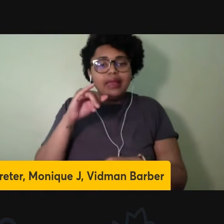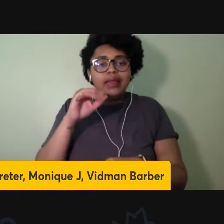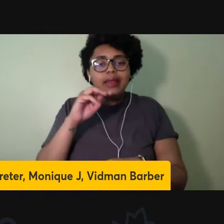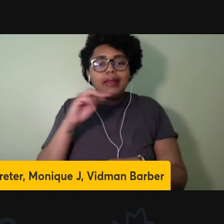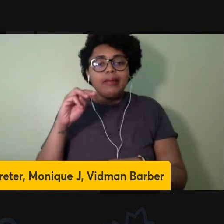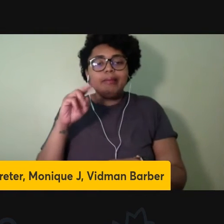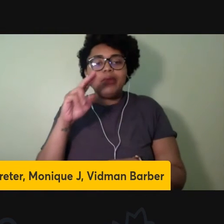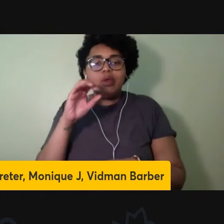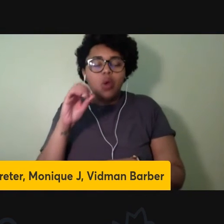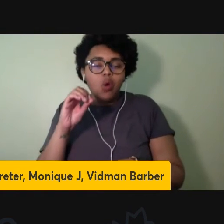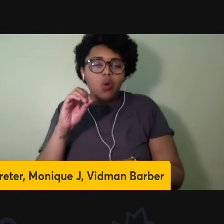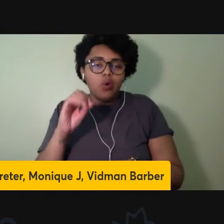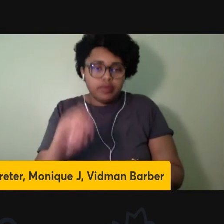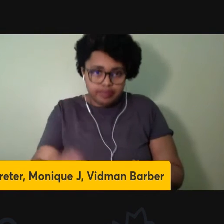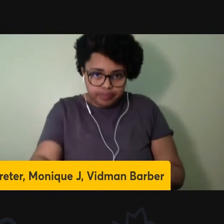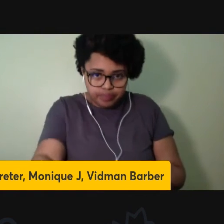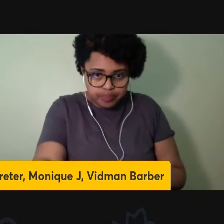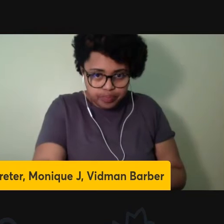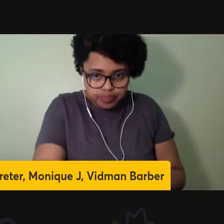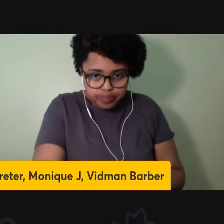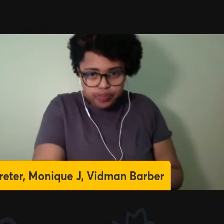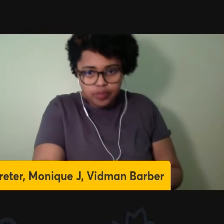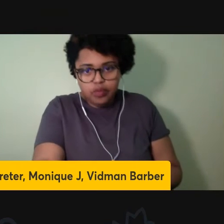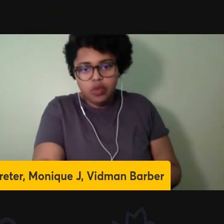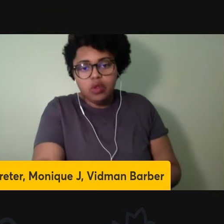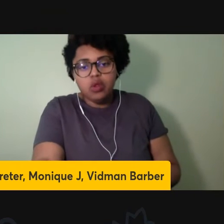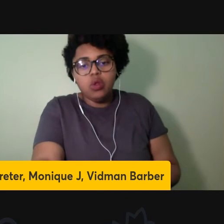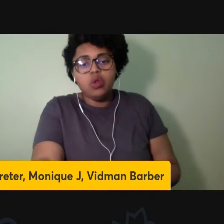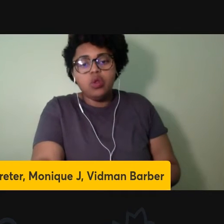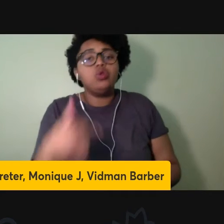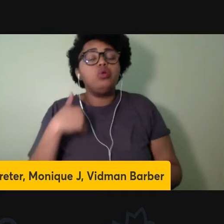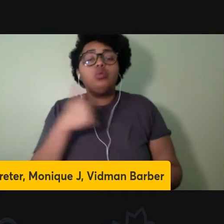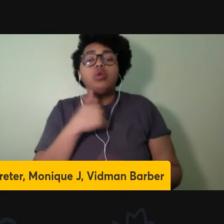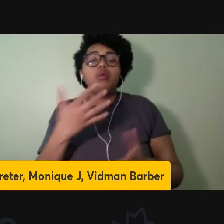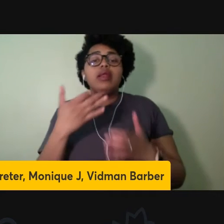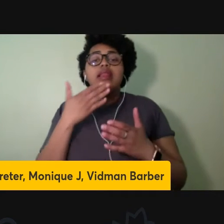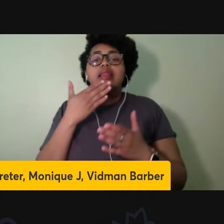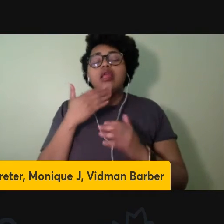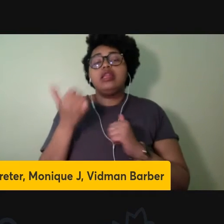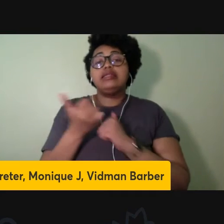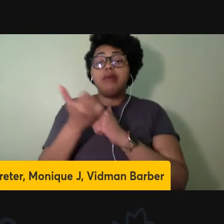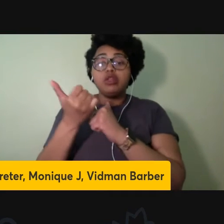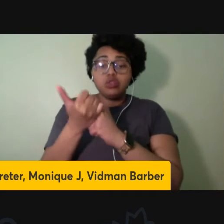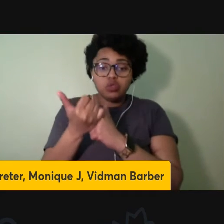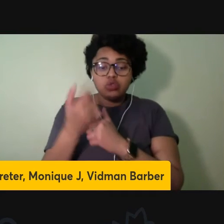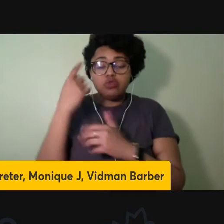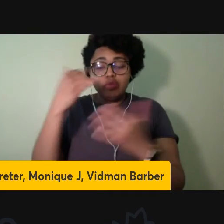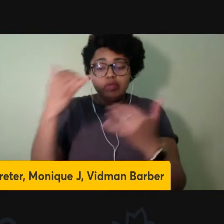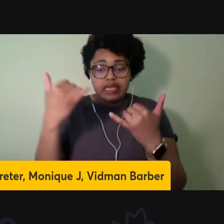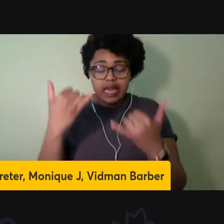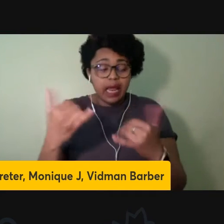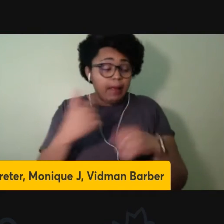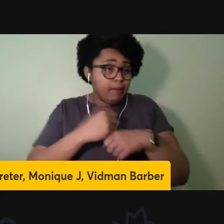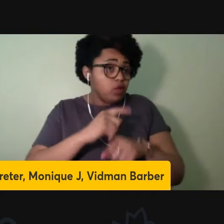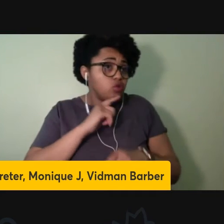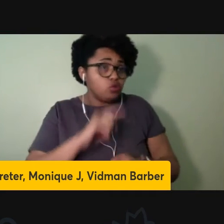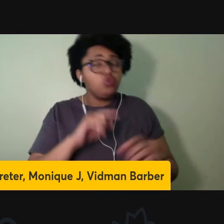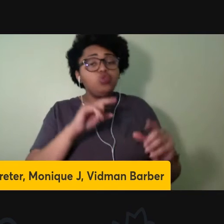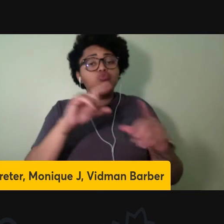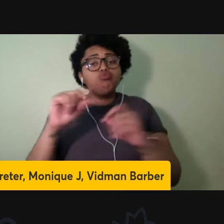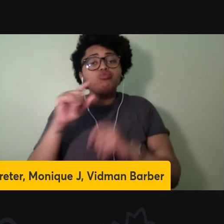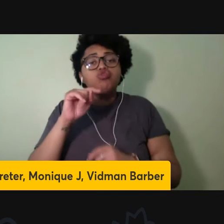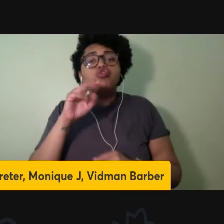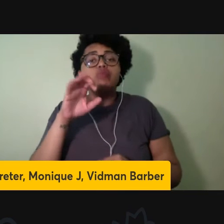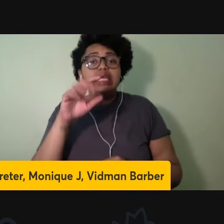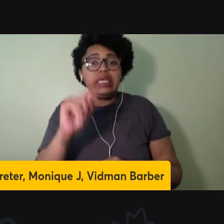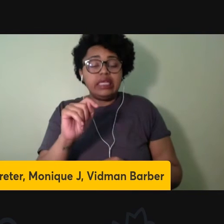Deficiency Foundation and Imperial College London. Please don't forget to tweet about our session today using the hashtag paths to immuno with